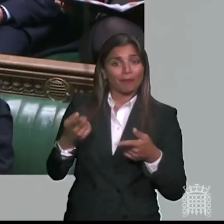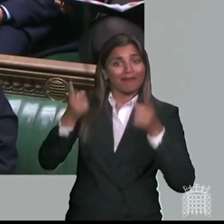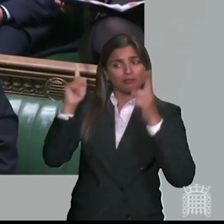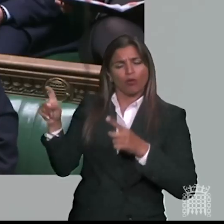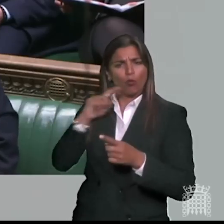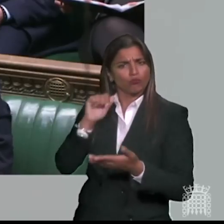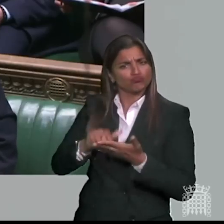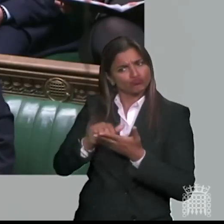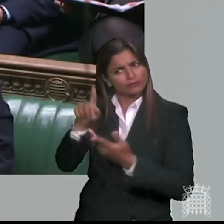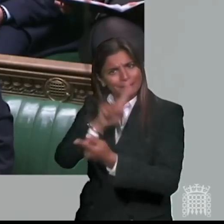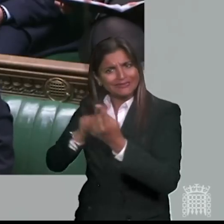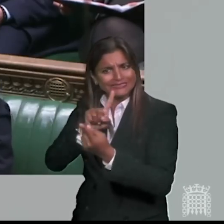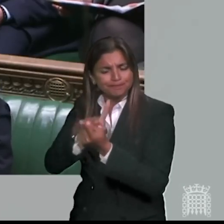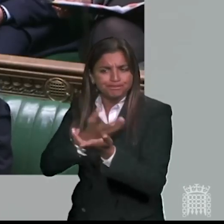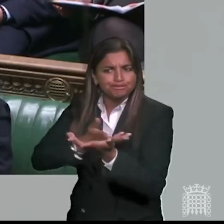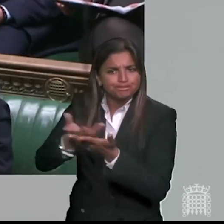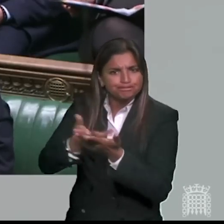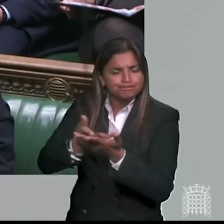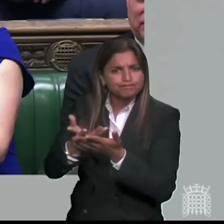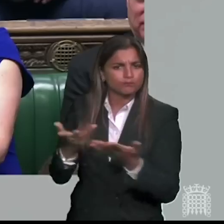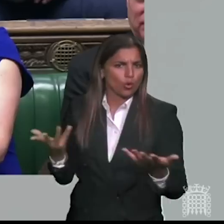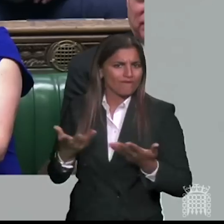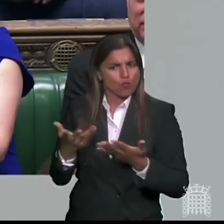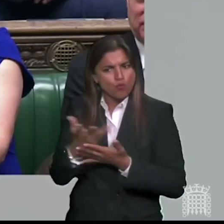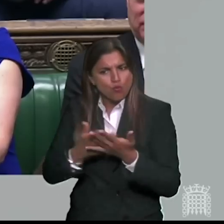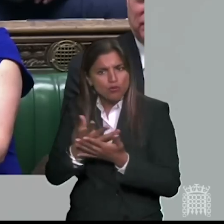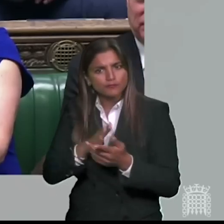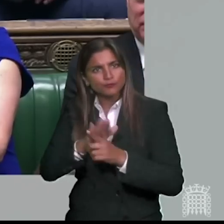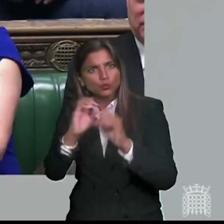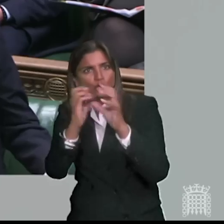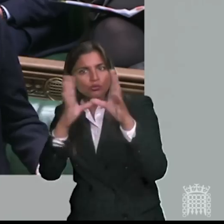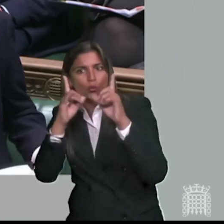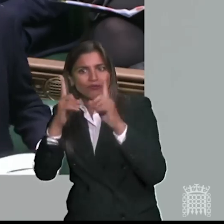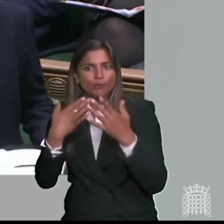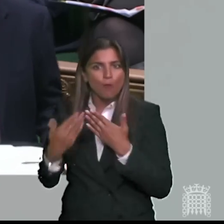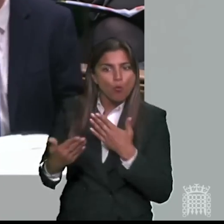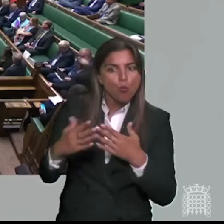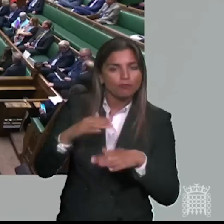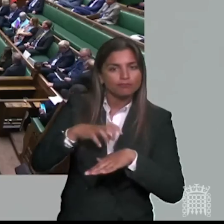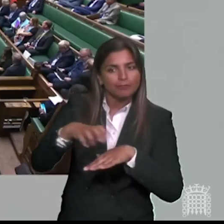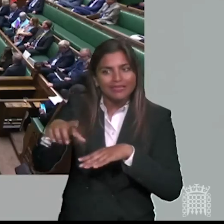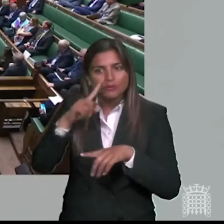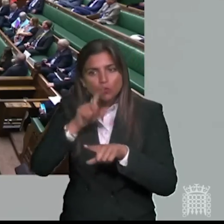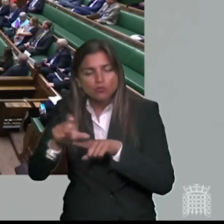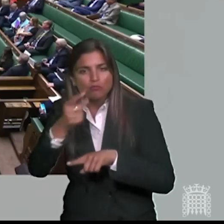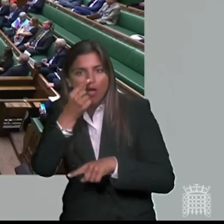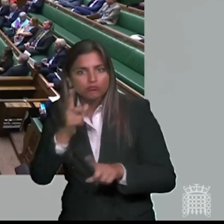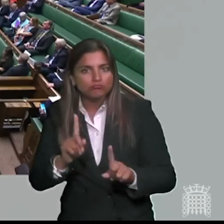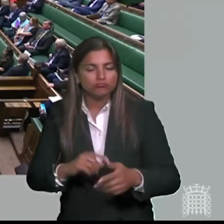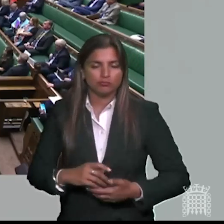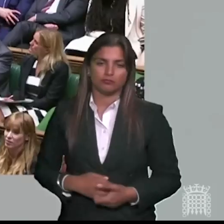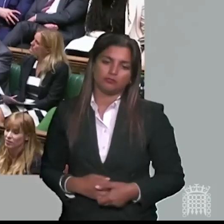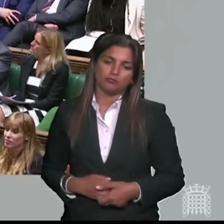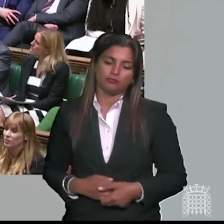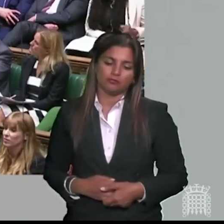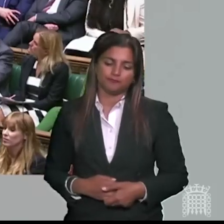to meet with my honourable friend, my right honourable friend, to discuss exactly those proposals. Ellen Hayes. Thank you, Mr.